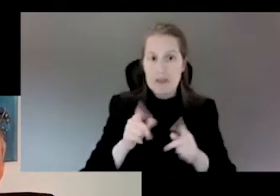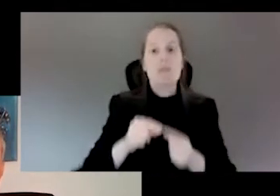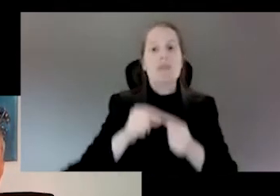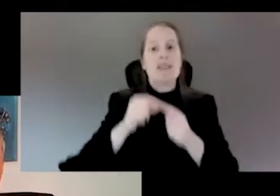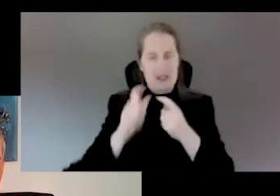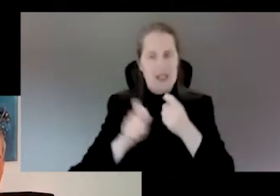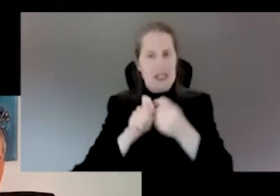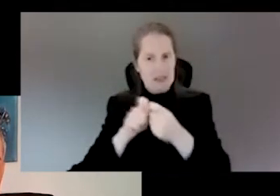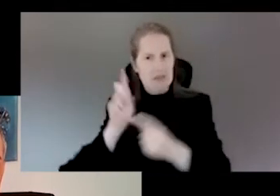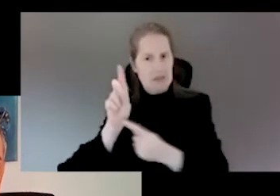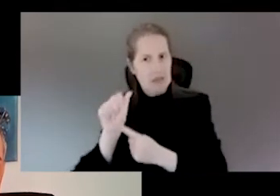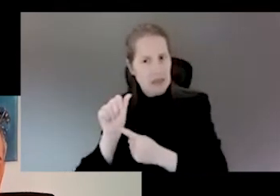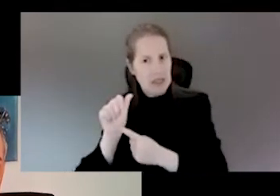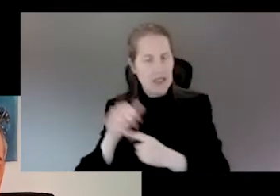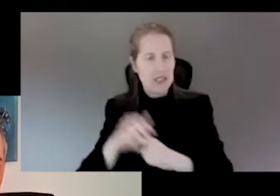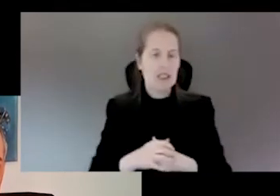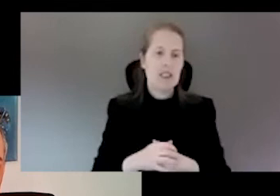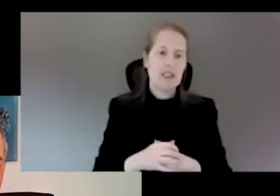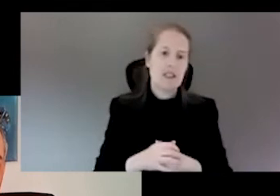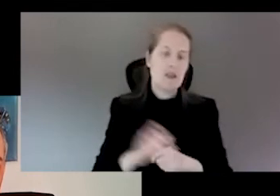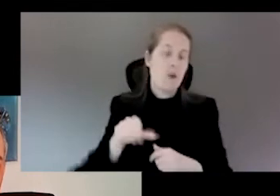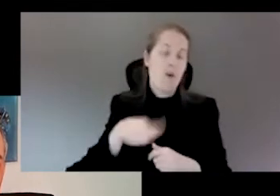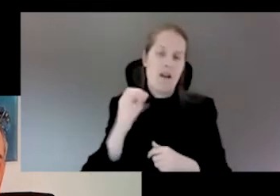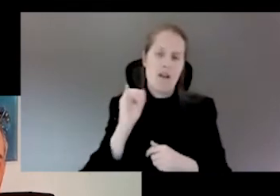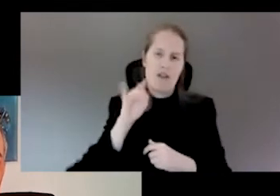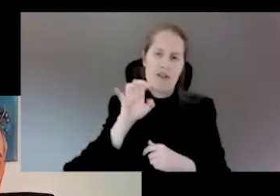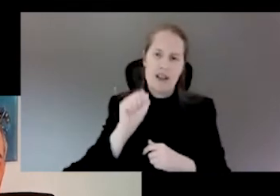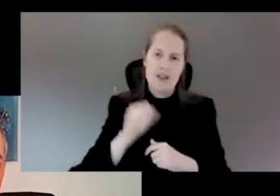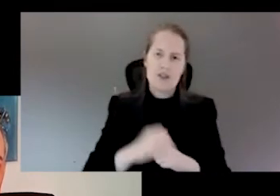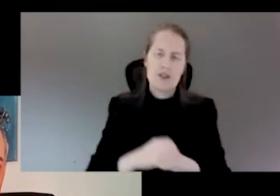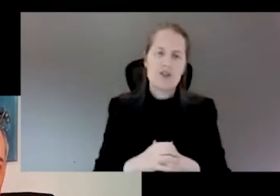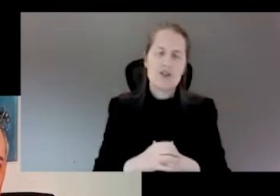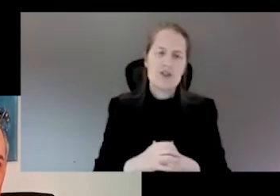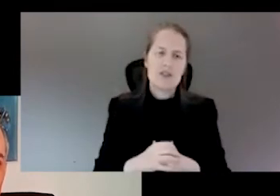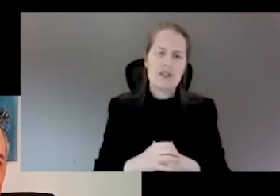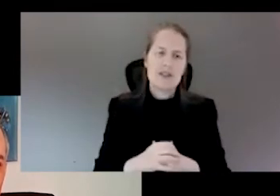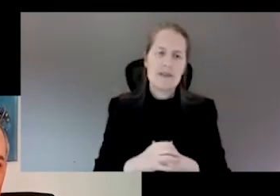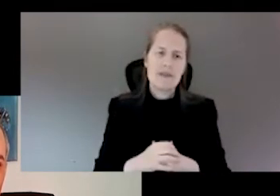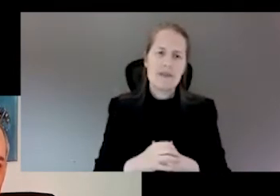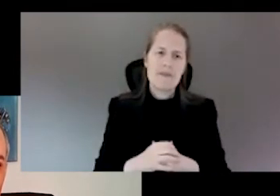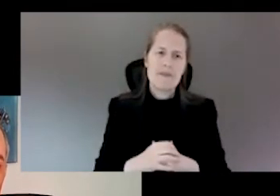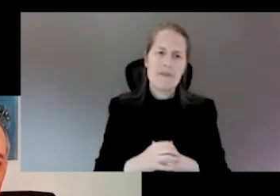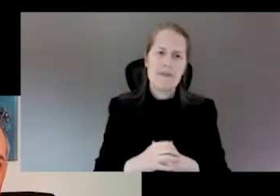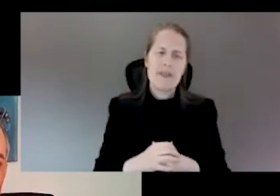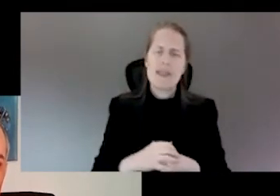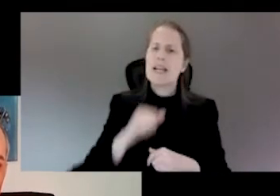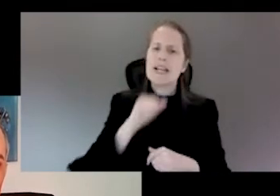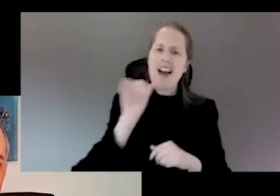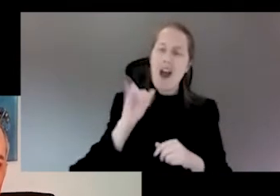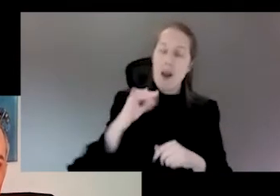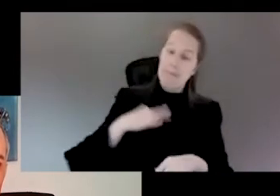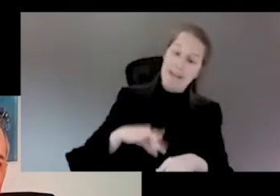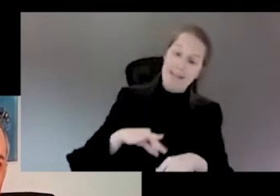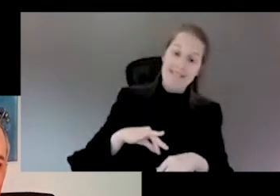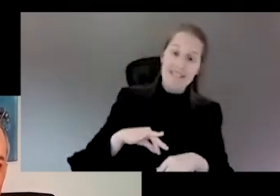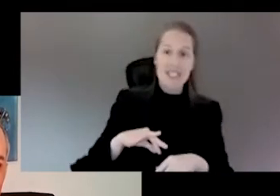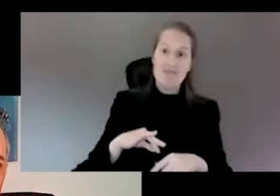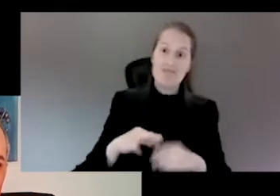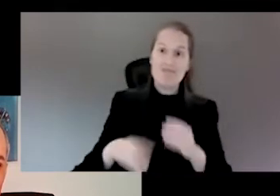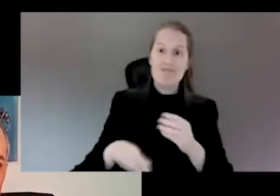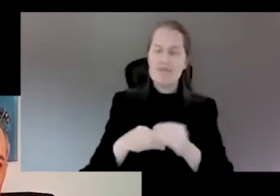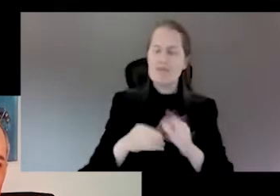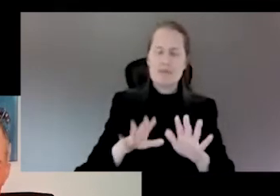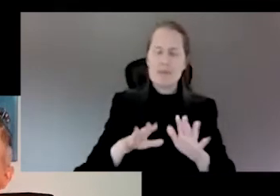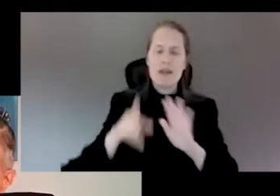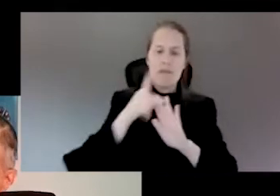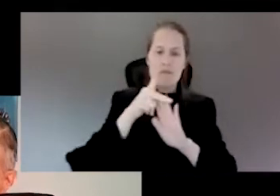disability and other factors, is thinking about it not as a benefit or a perk, but as a set of policies